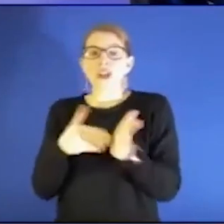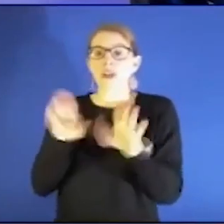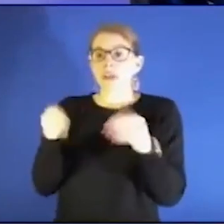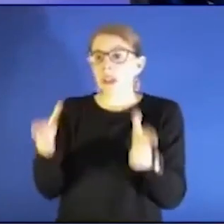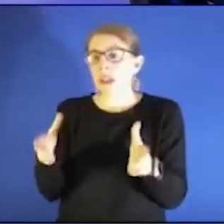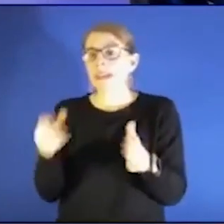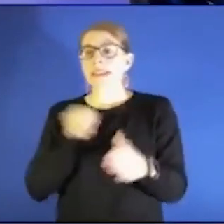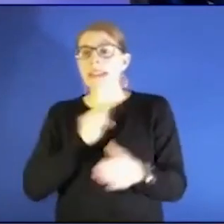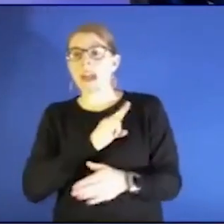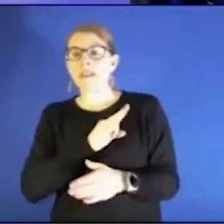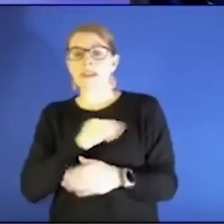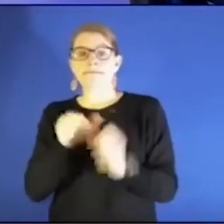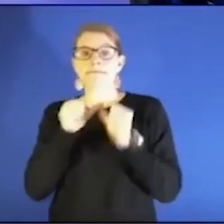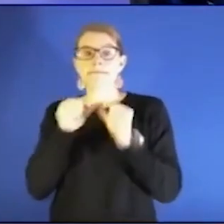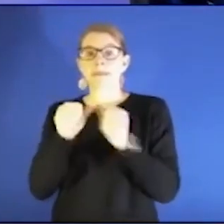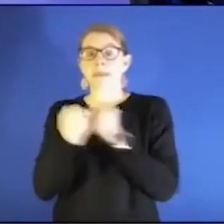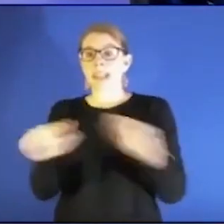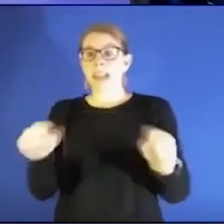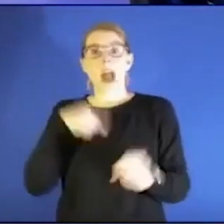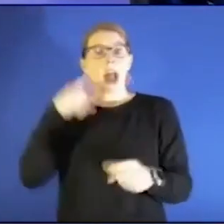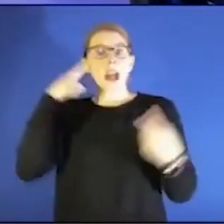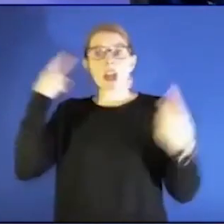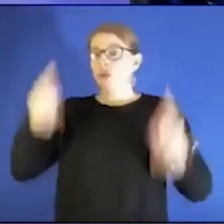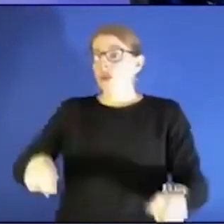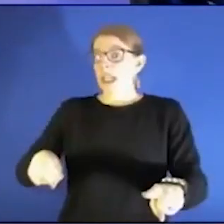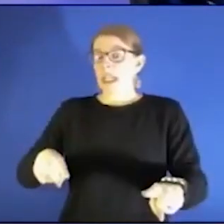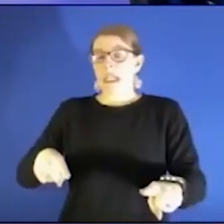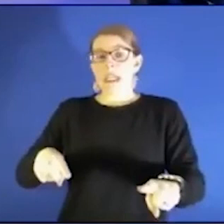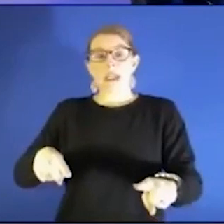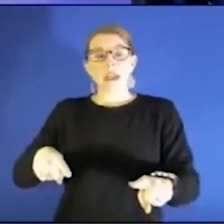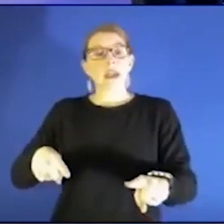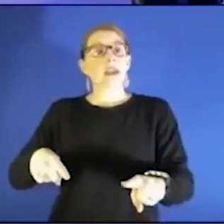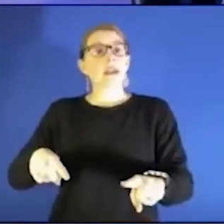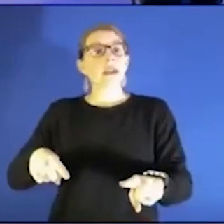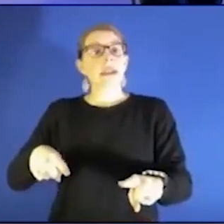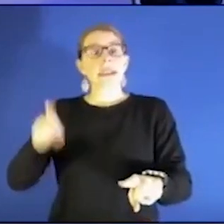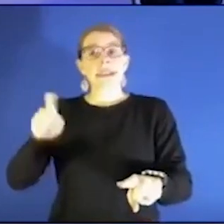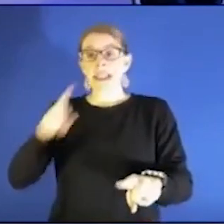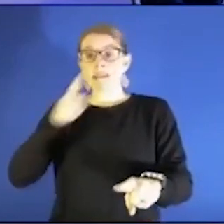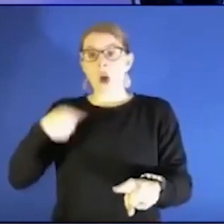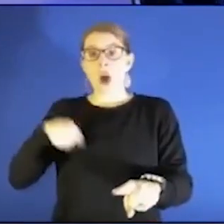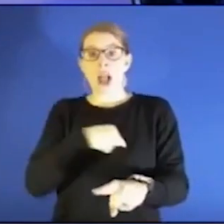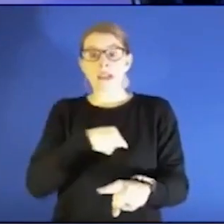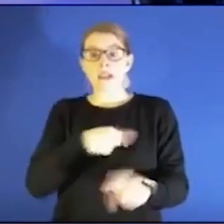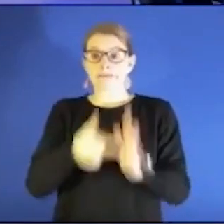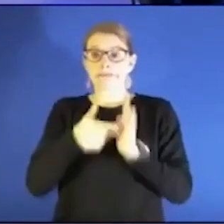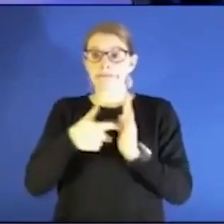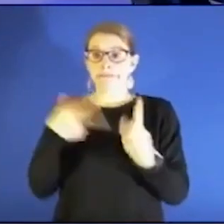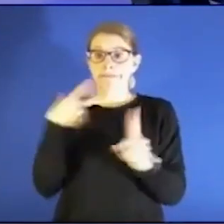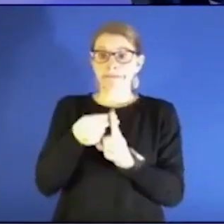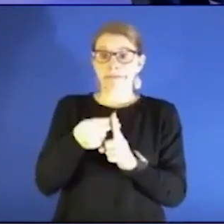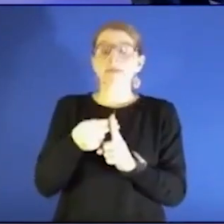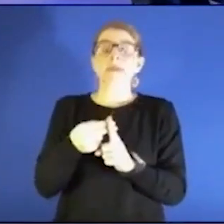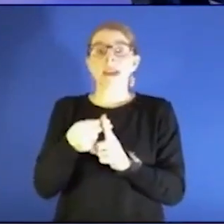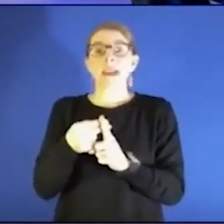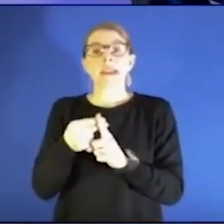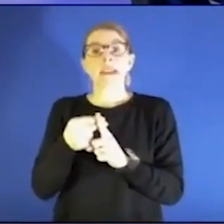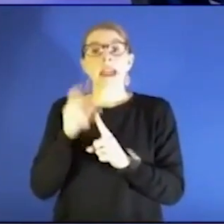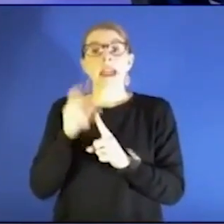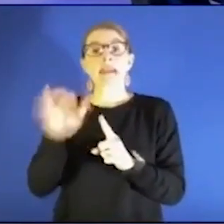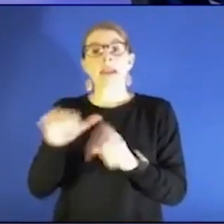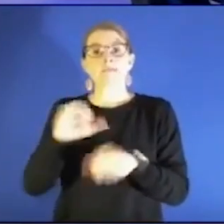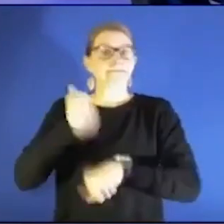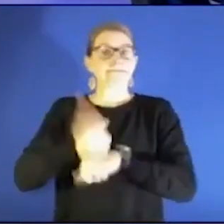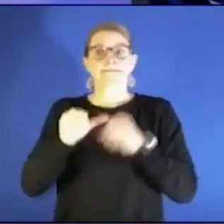I was just completely agreeing with what he was saying, and the need for us to have that here to keep everyone safe. All right, Dr. Williamson, you know, our chief